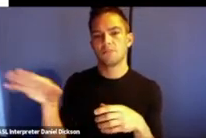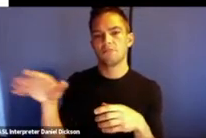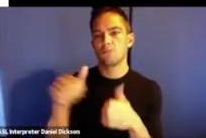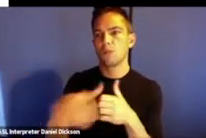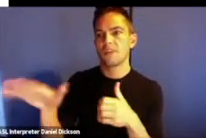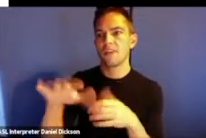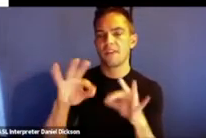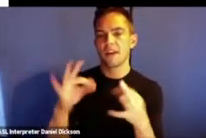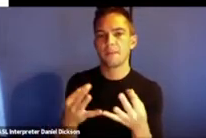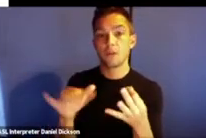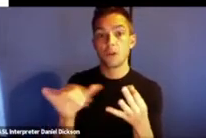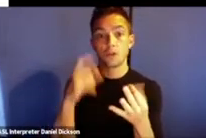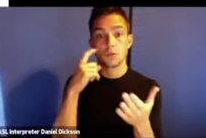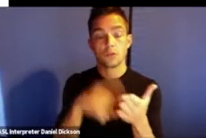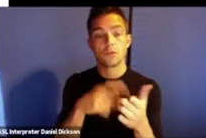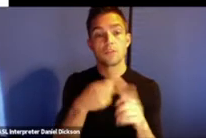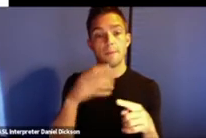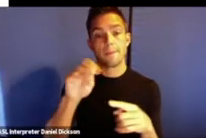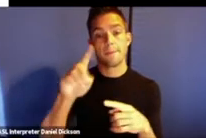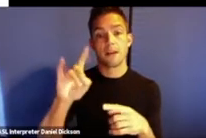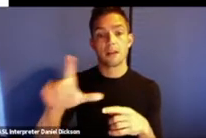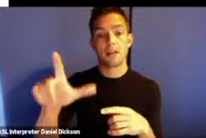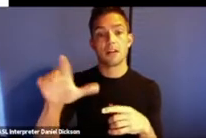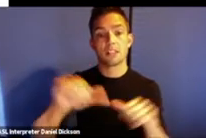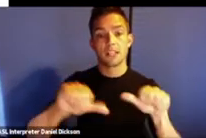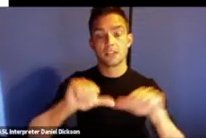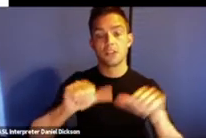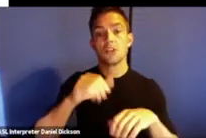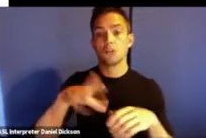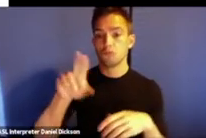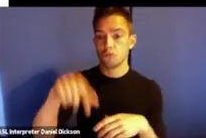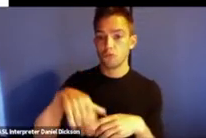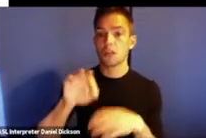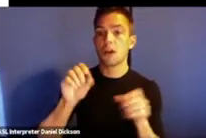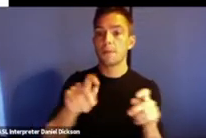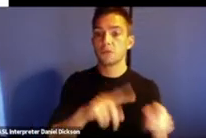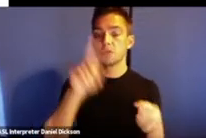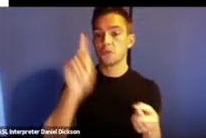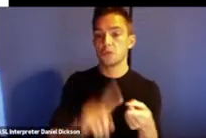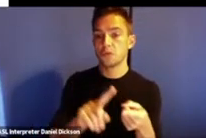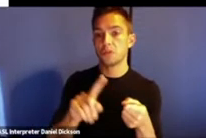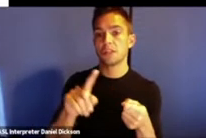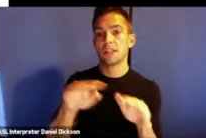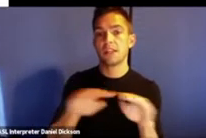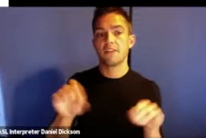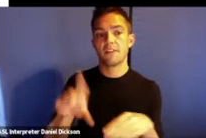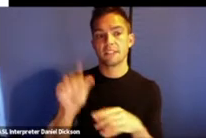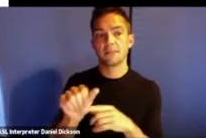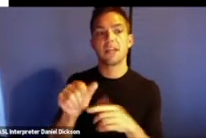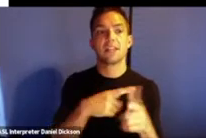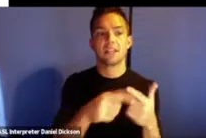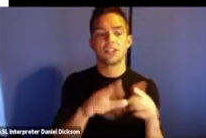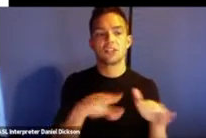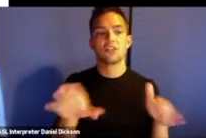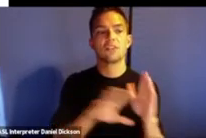know from medical science is that there are unique opportunities in early development to lessen the degree of disability so that children can develop more